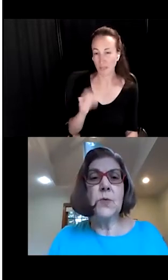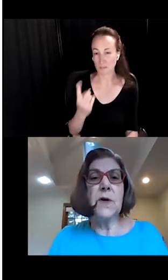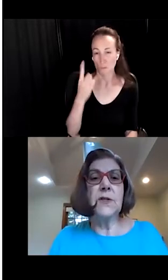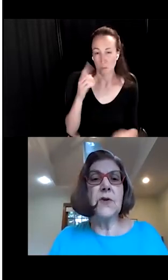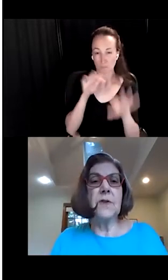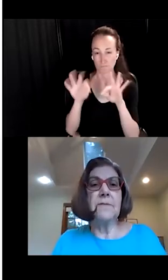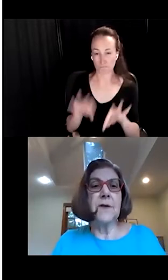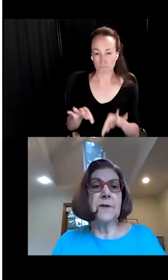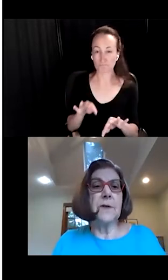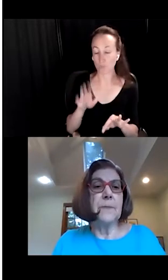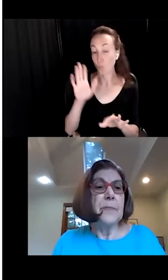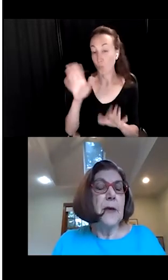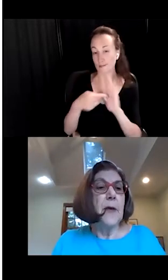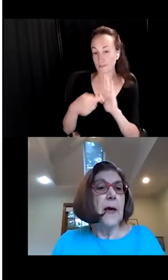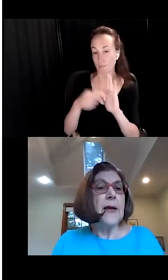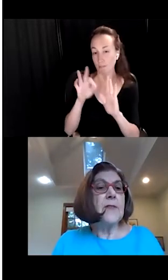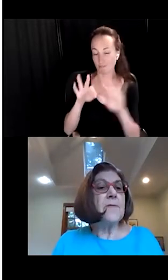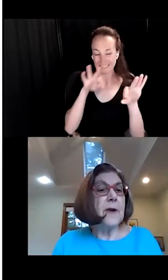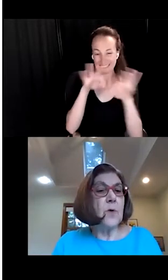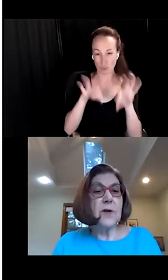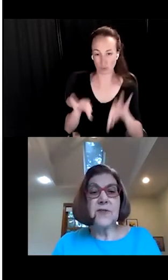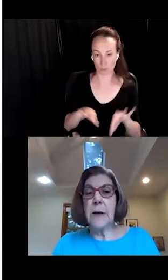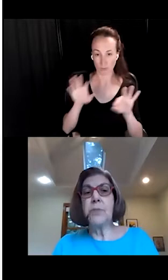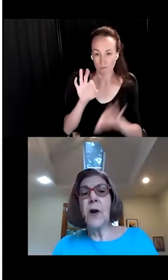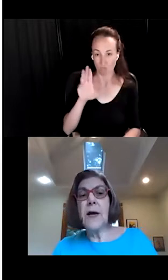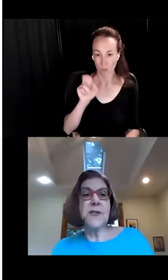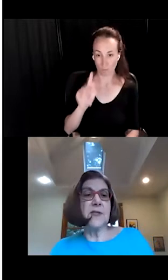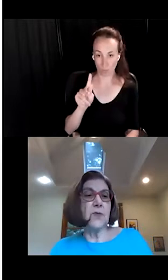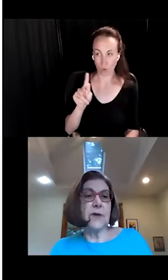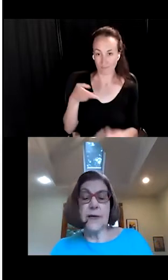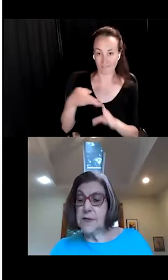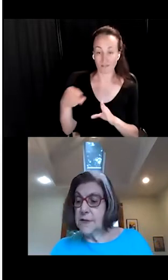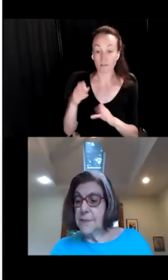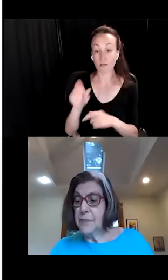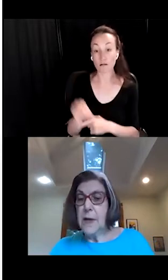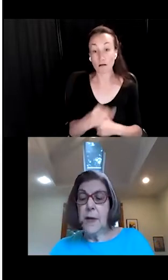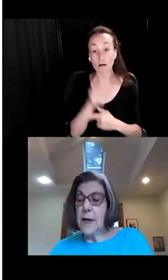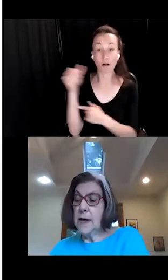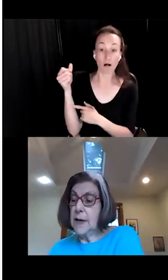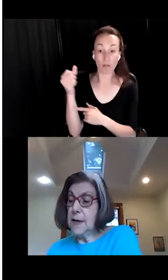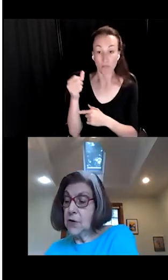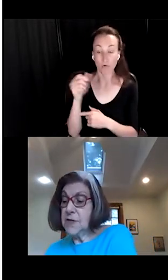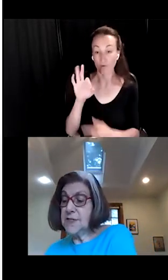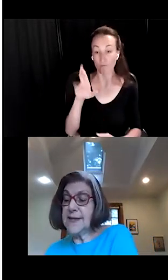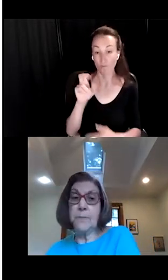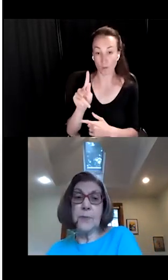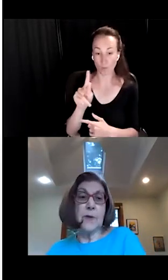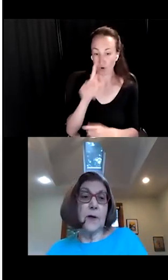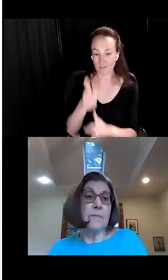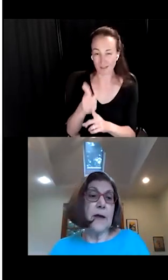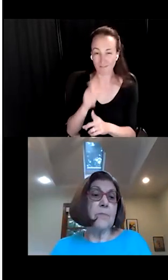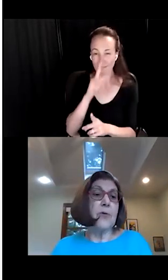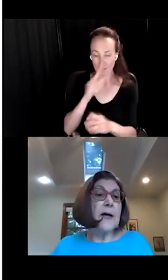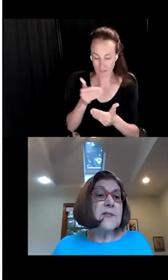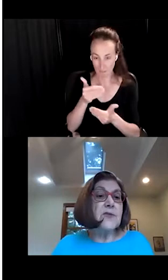that is well known in the field. Another framework is process-oriented. And a good example